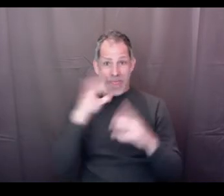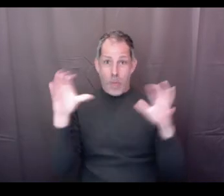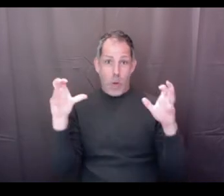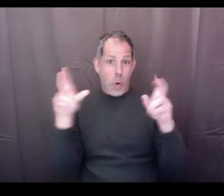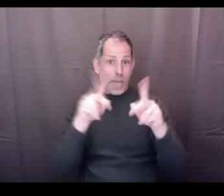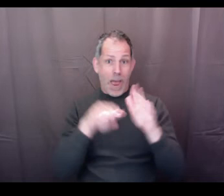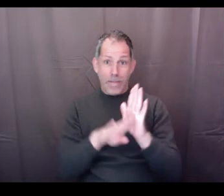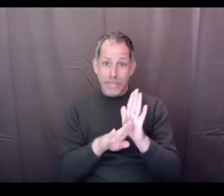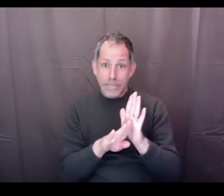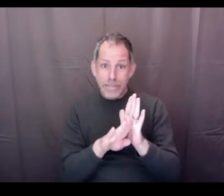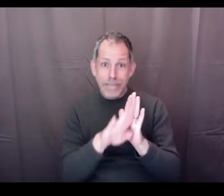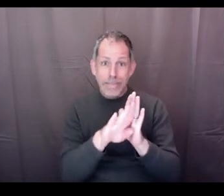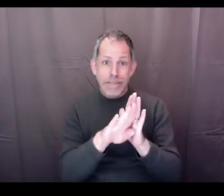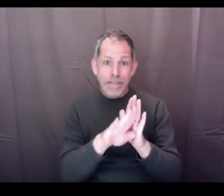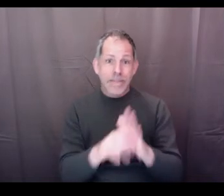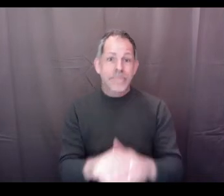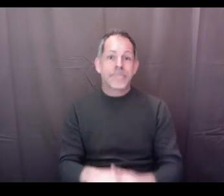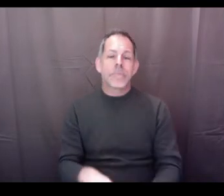again.